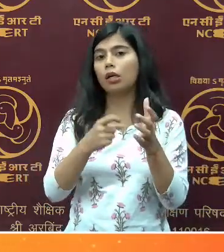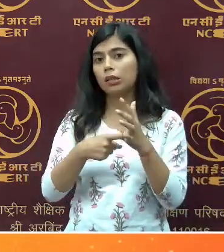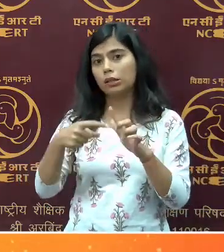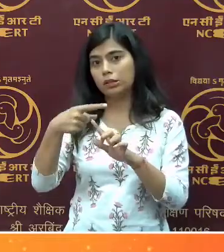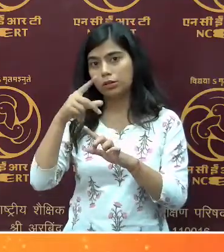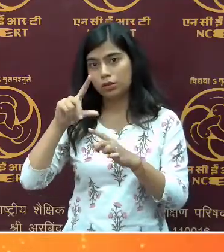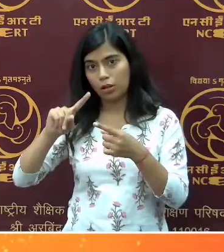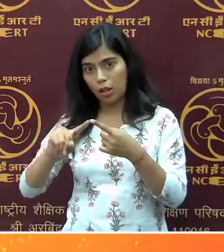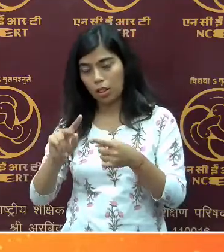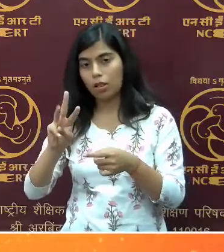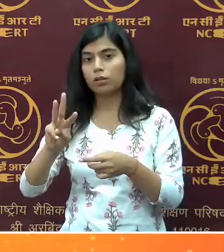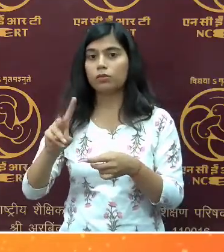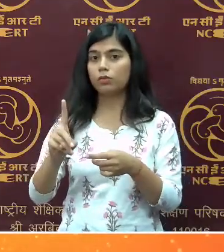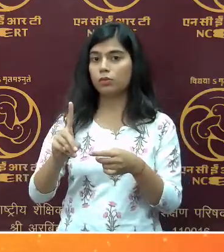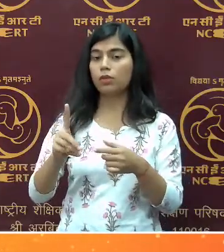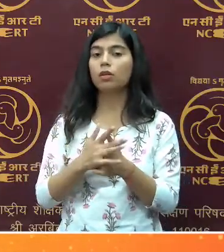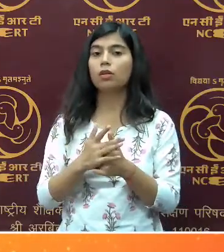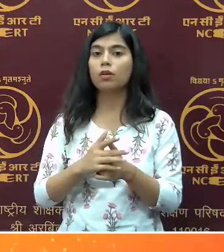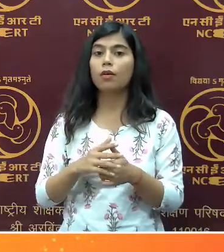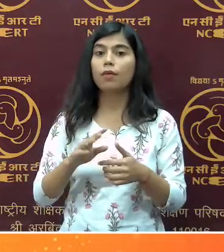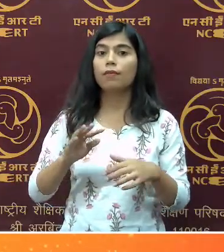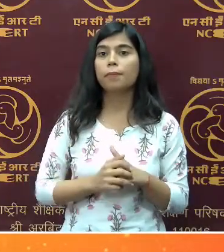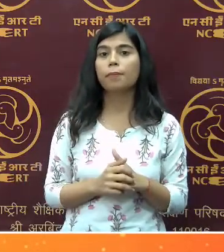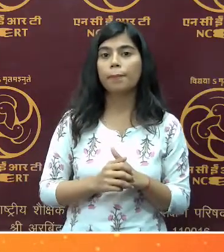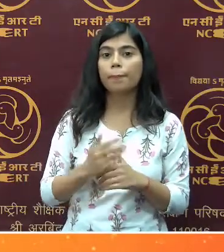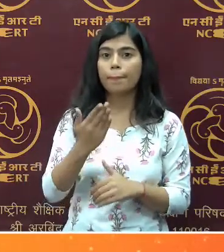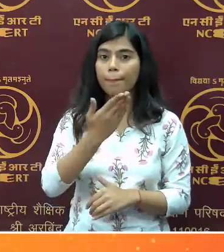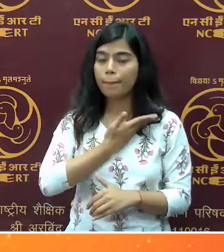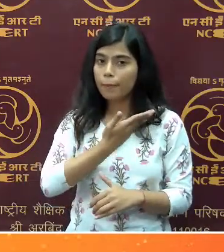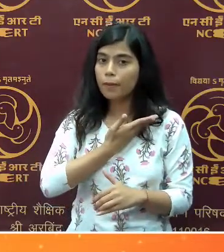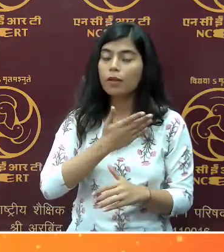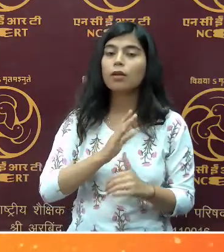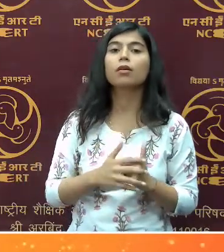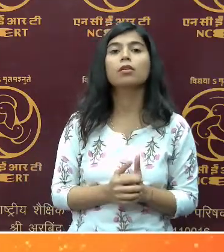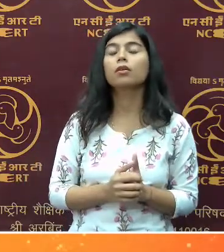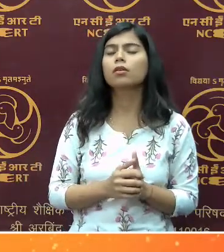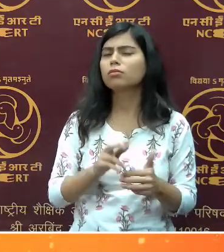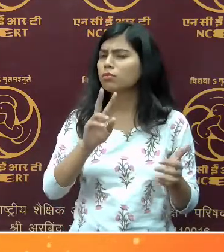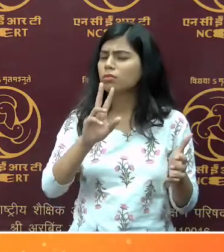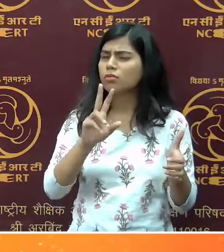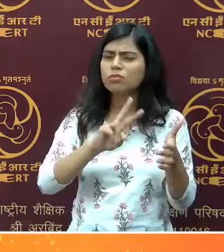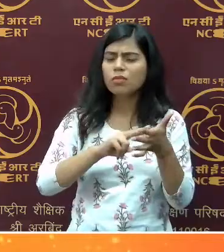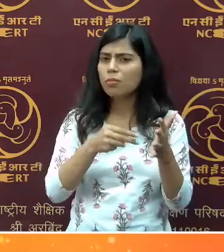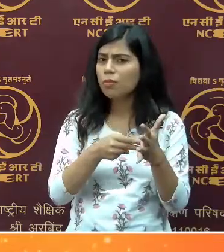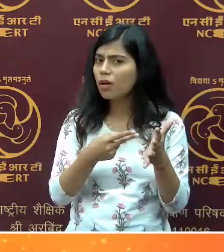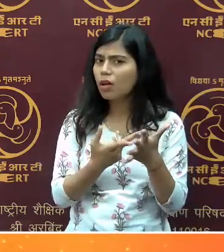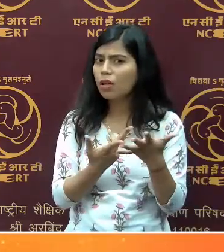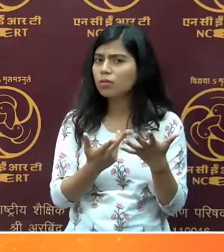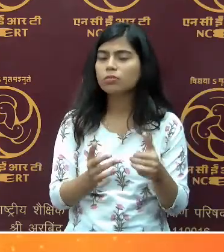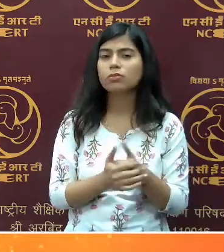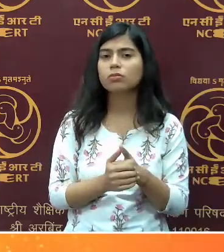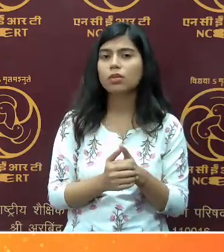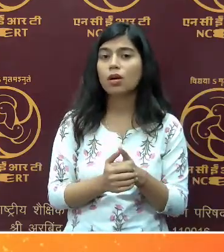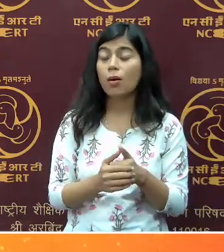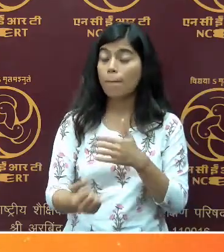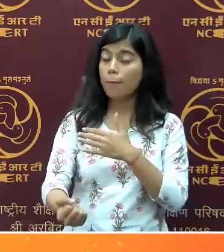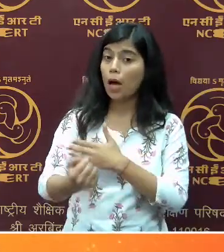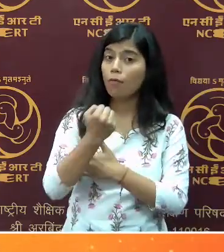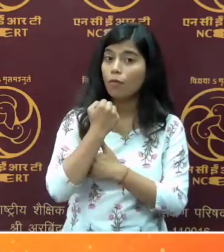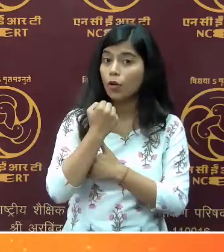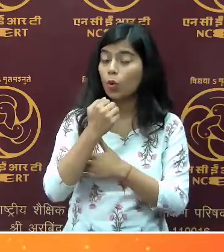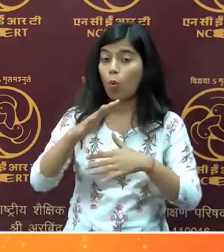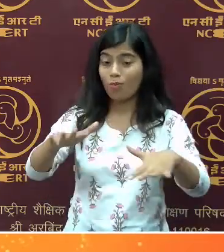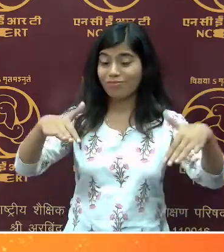just before the beginning of fundamental right chapter. Article 13 talks about power of parliament to amend the